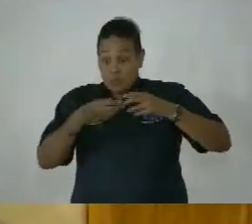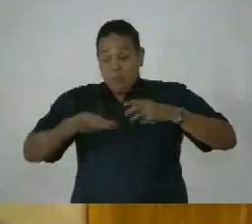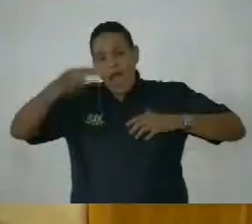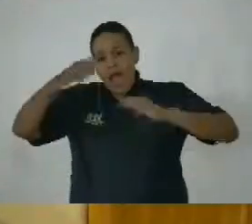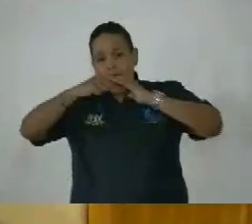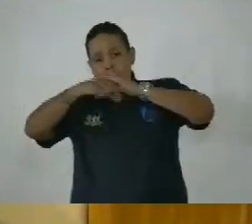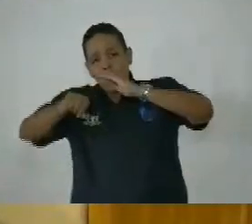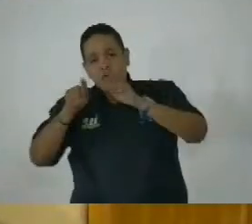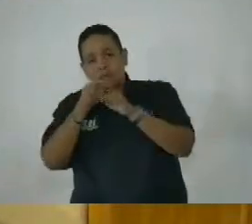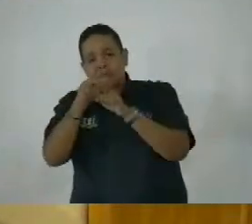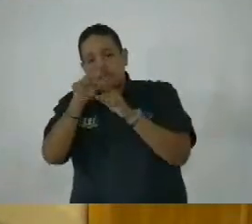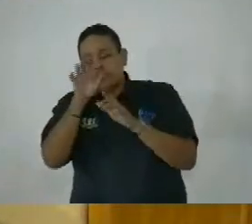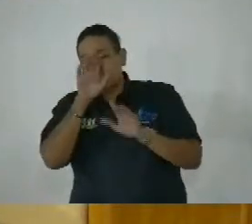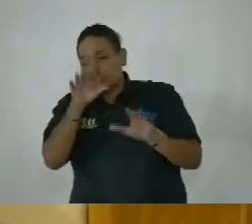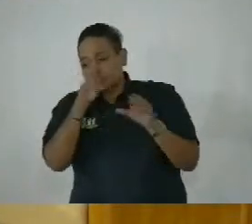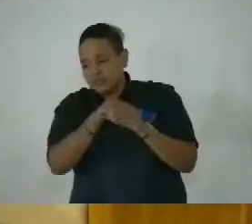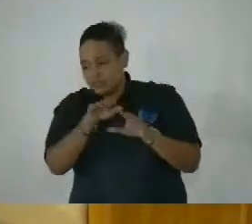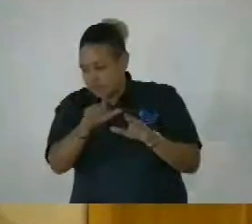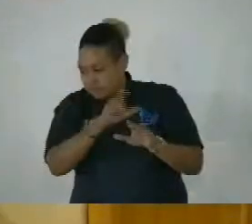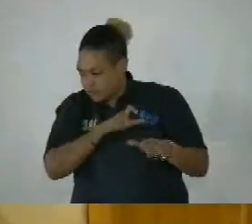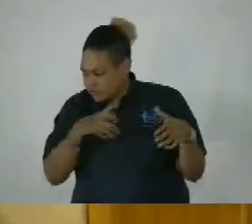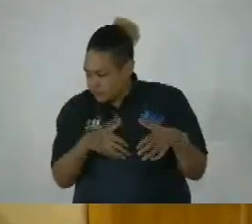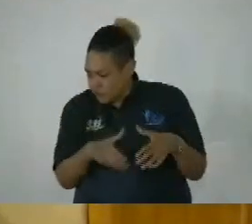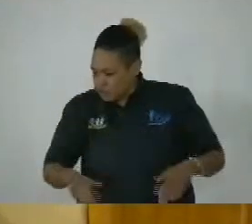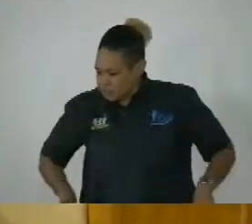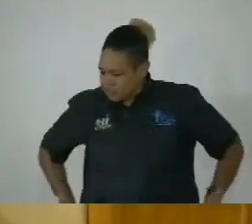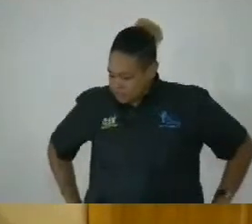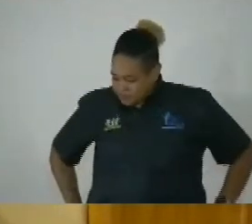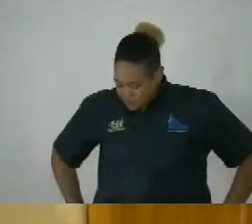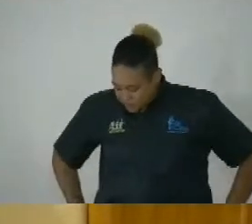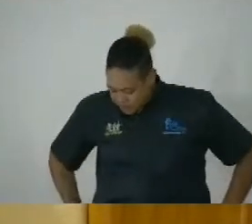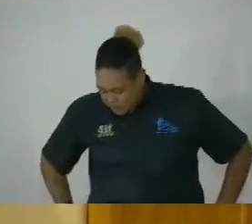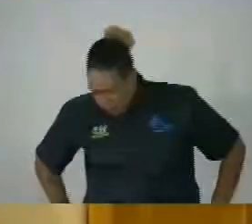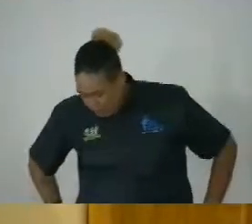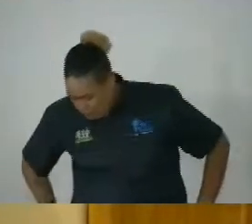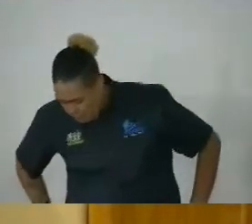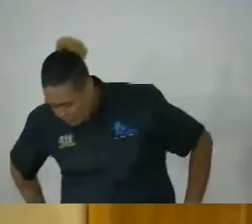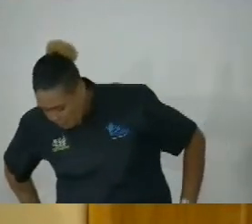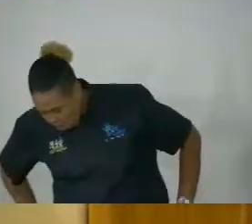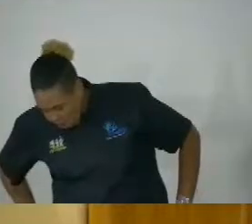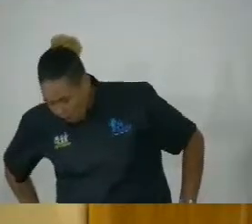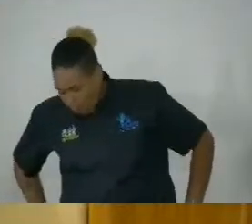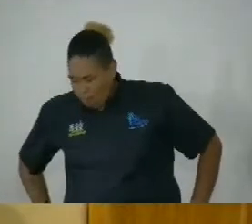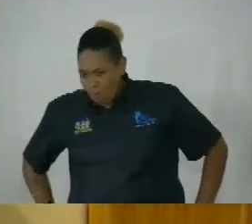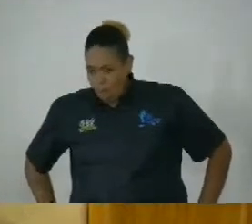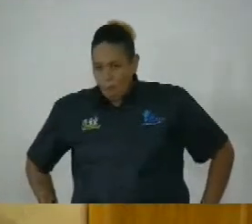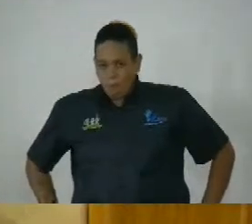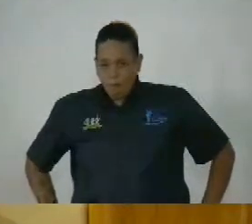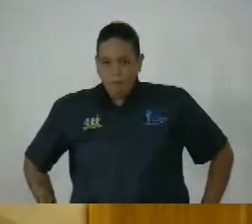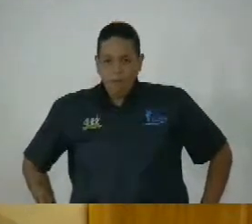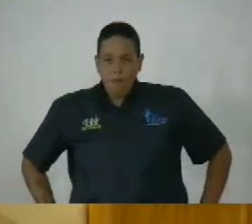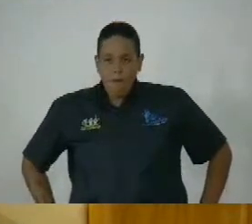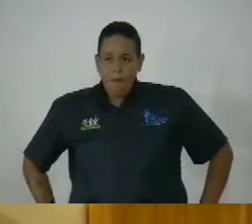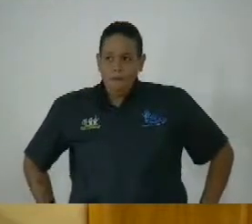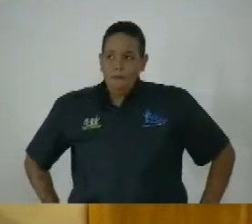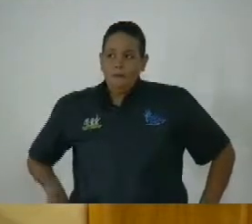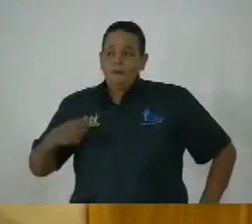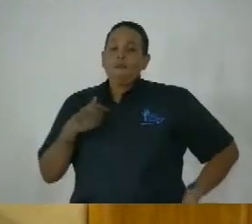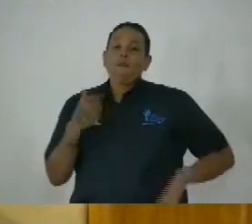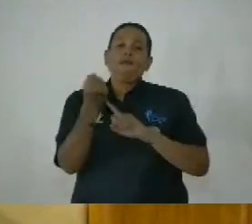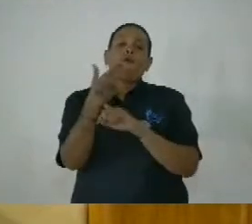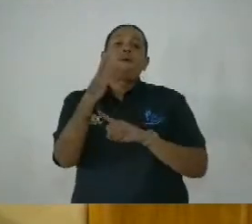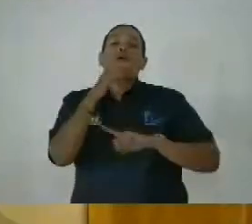high-quality professionals in the police force. We have expanded and modernized the police training